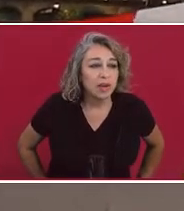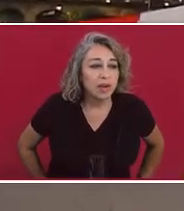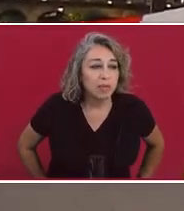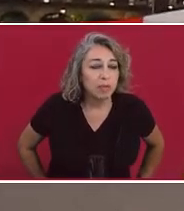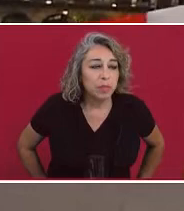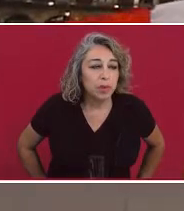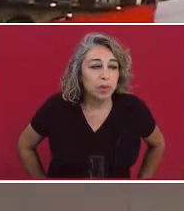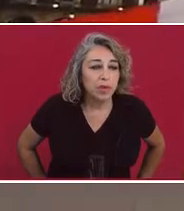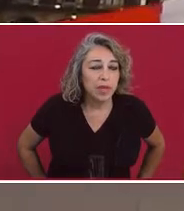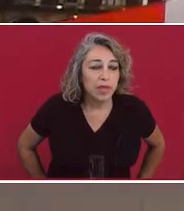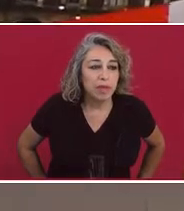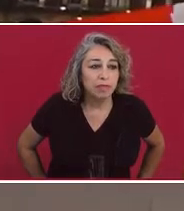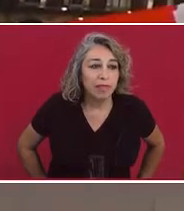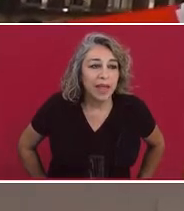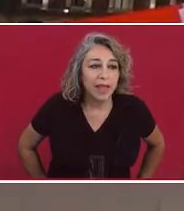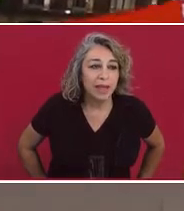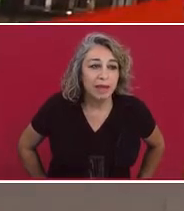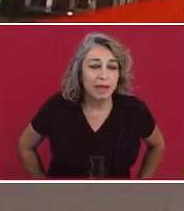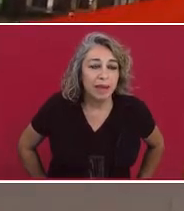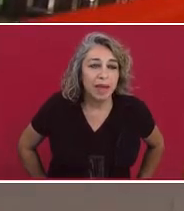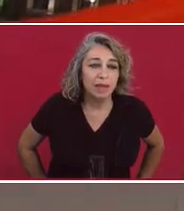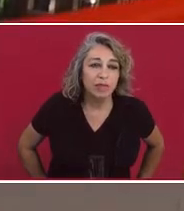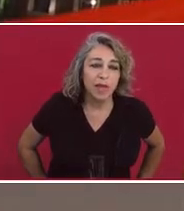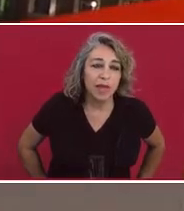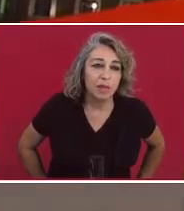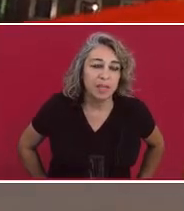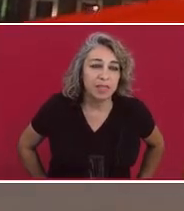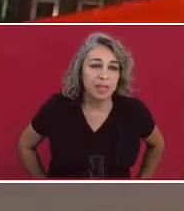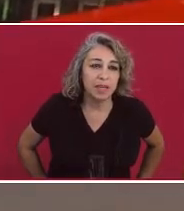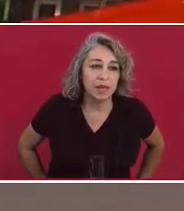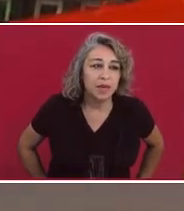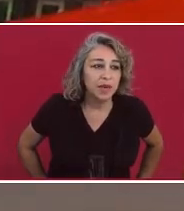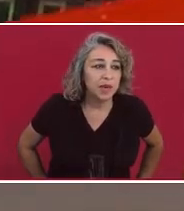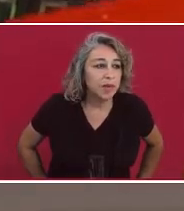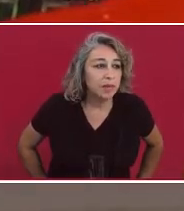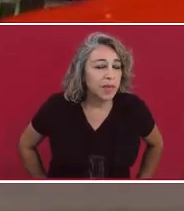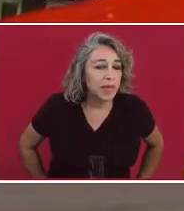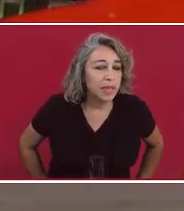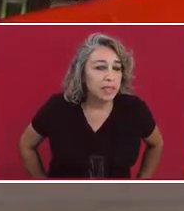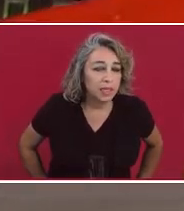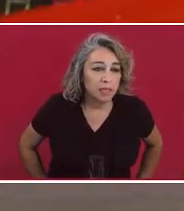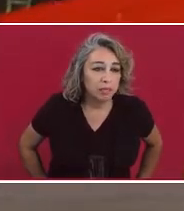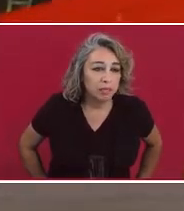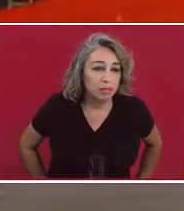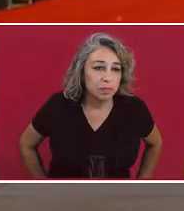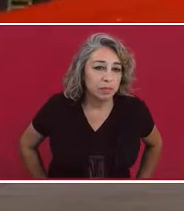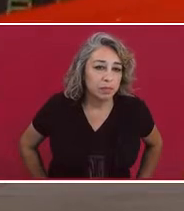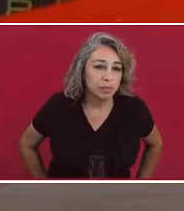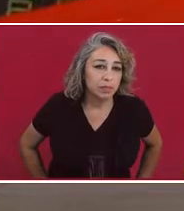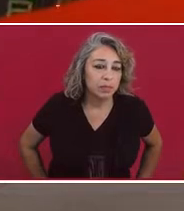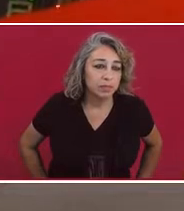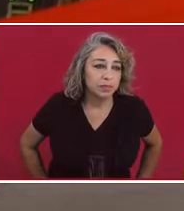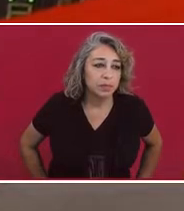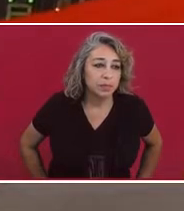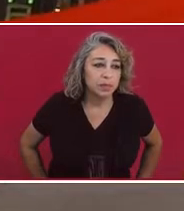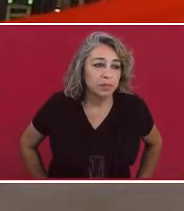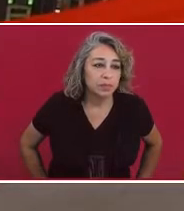They're going to pull the flag halfway up, they said, because,